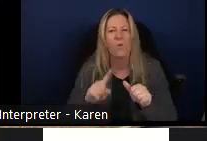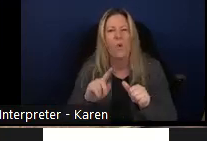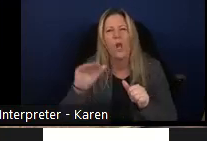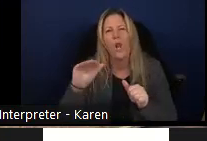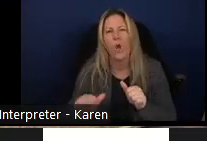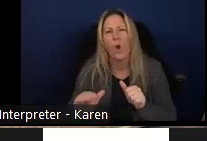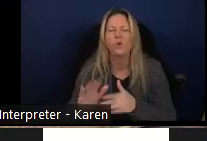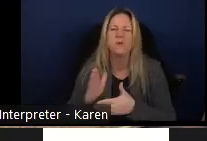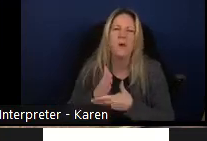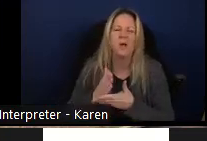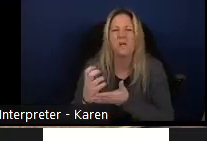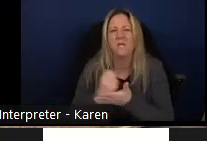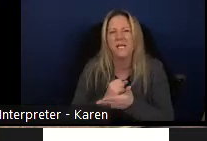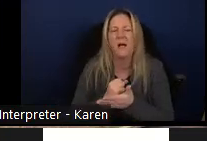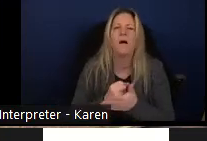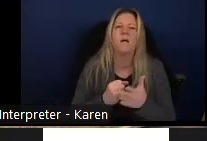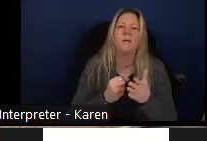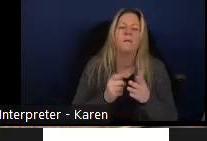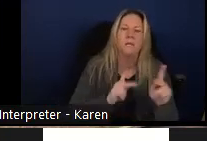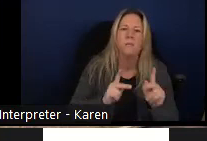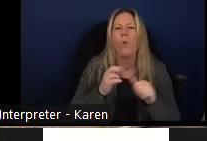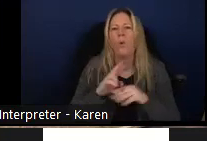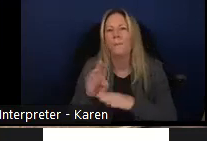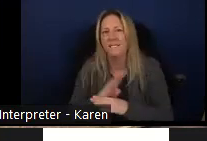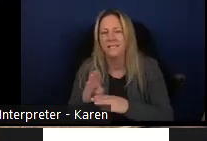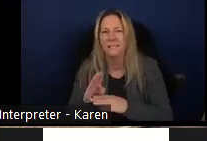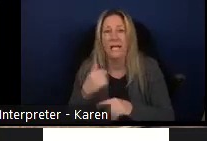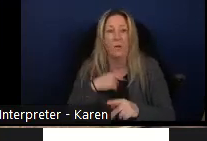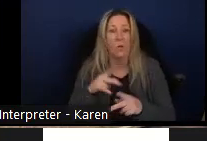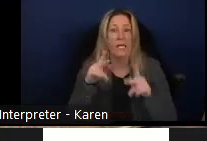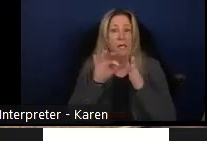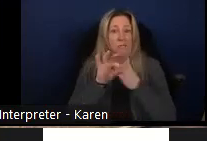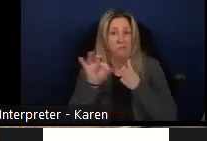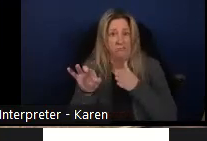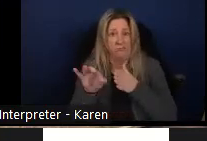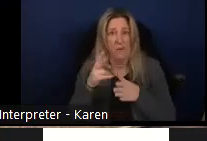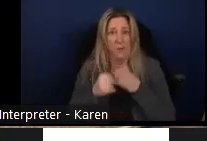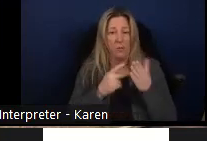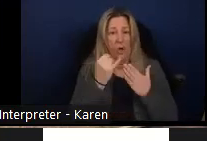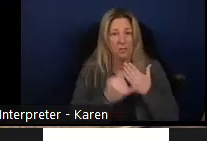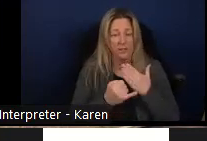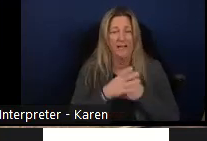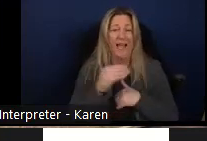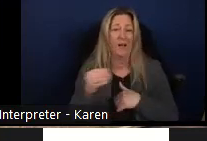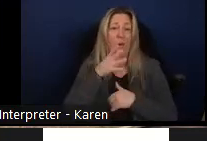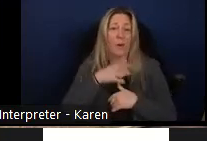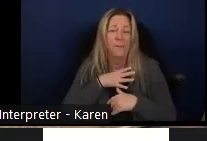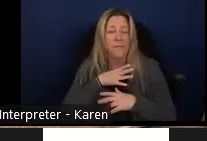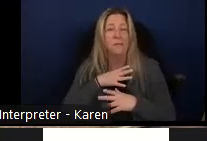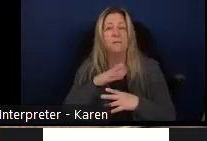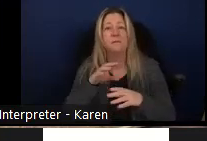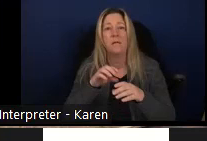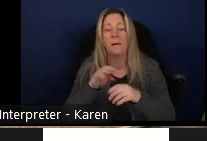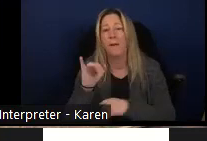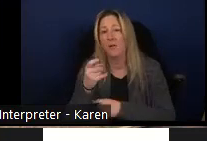income businesses. So we do track that with both projects as well as the women and minority business enterprises. So,